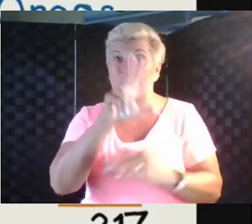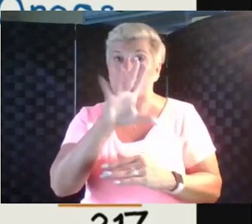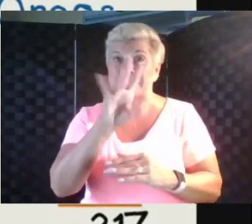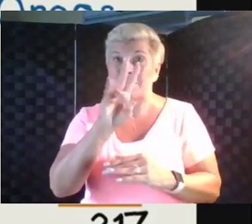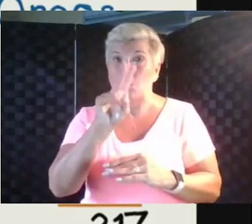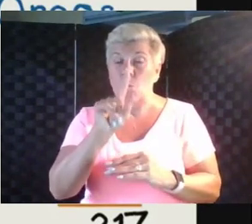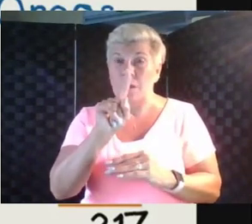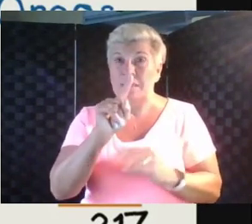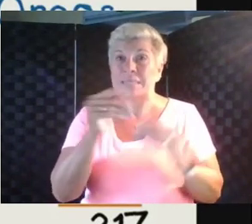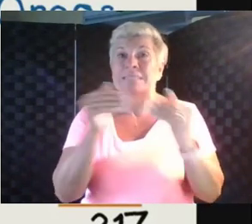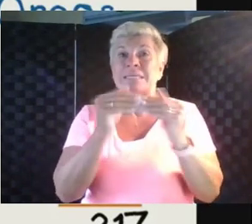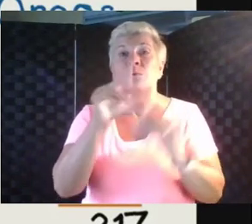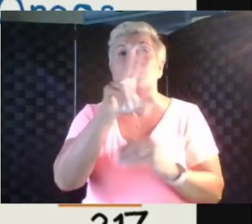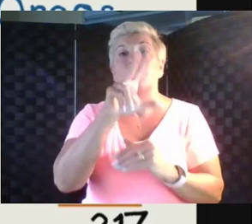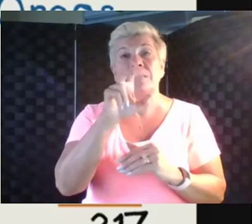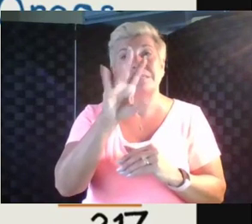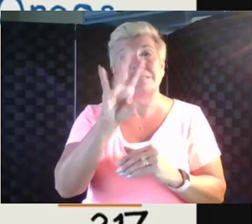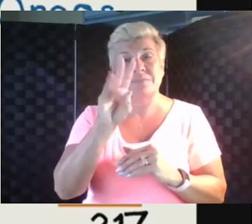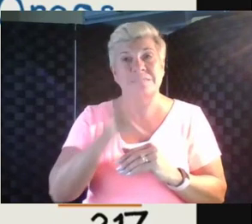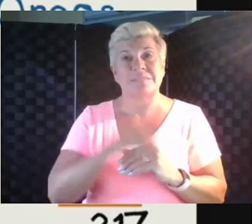equals 317.